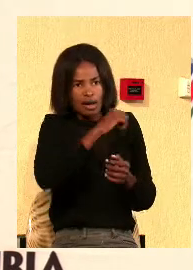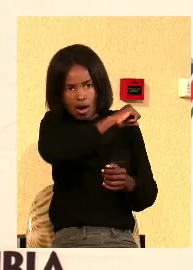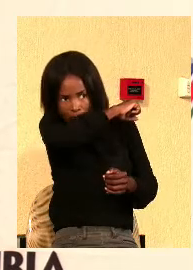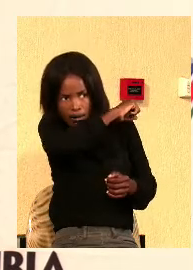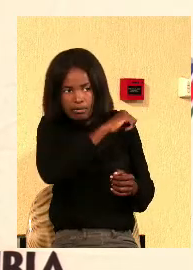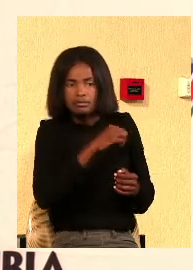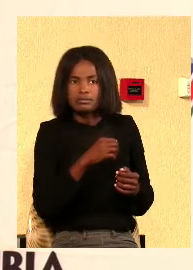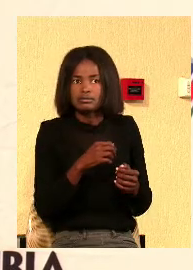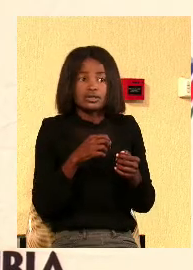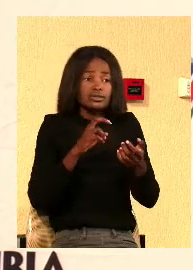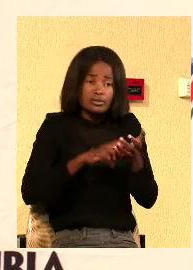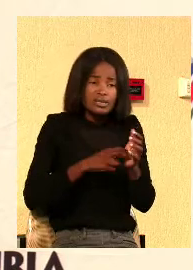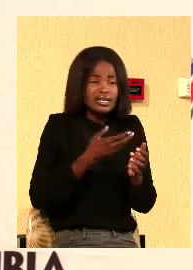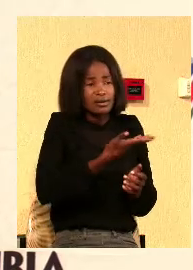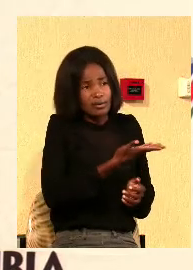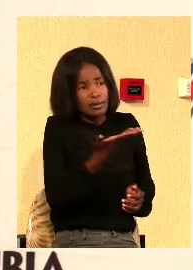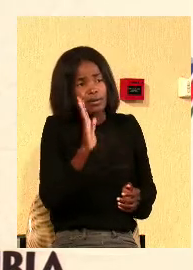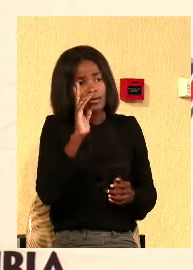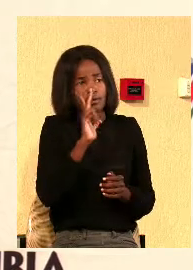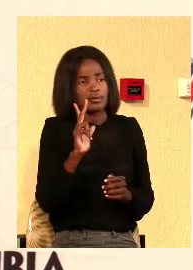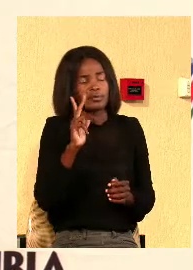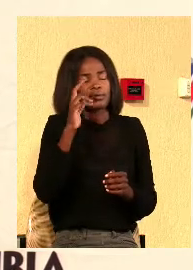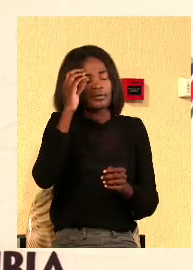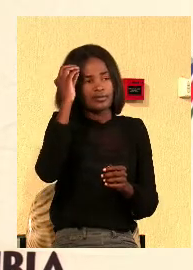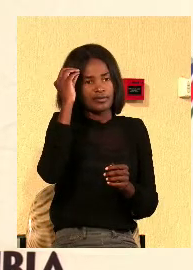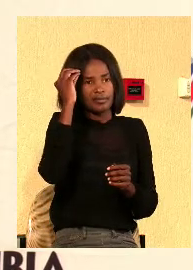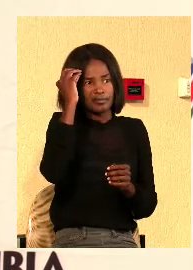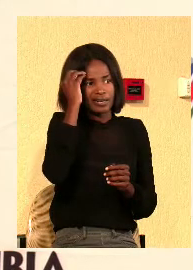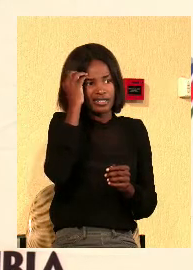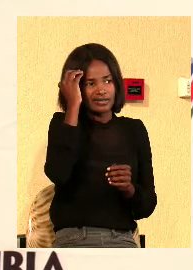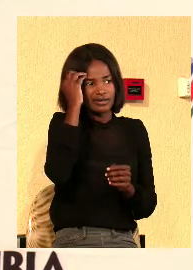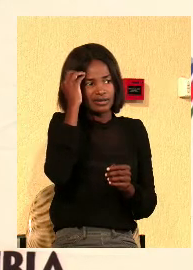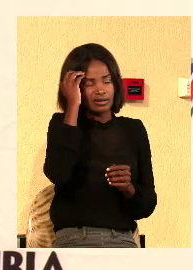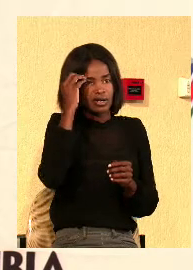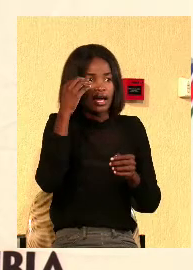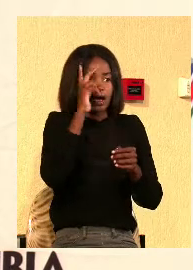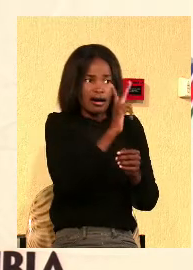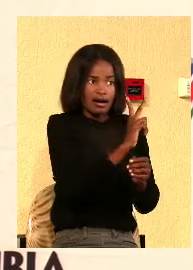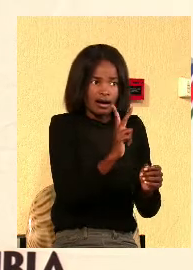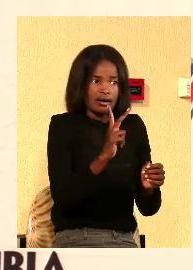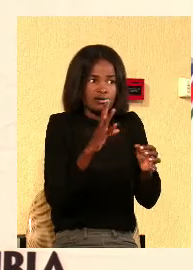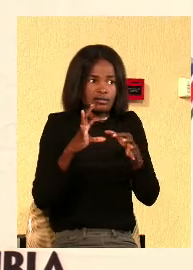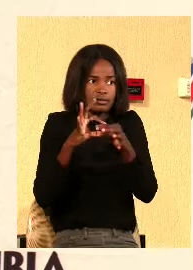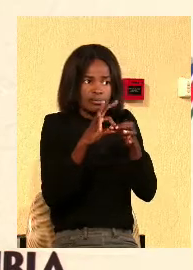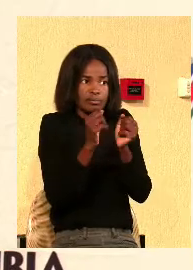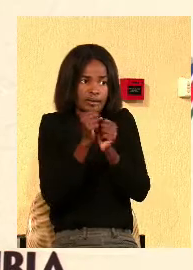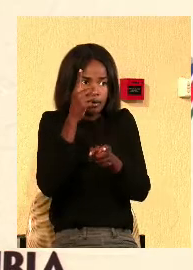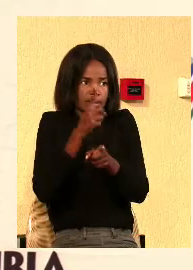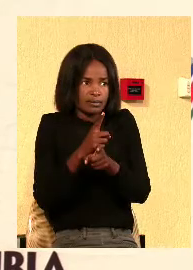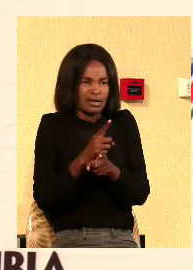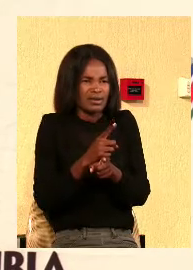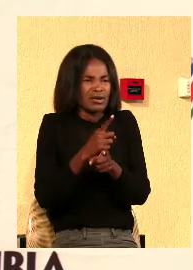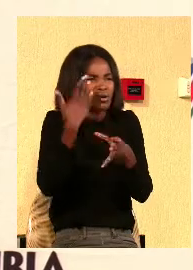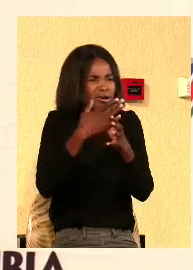means to ensure that they are seen to be cooperating with government to protect themselves